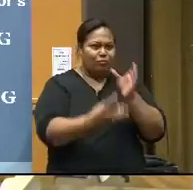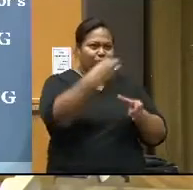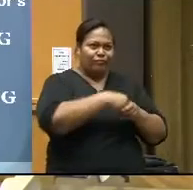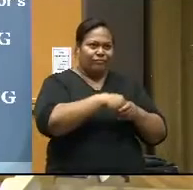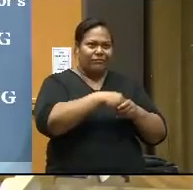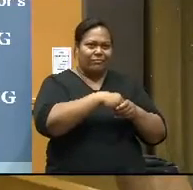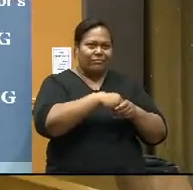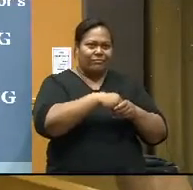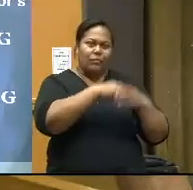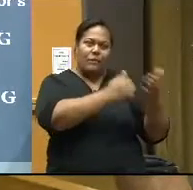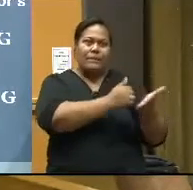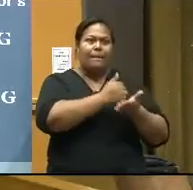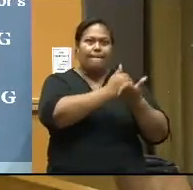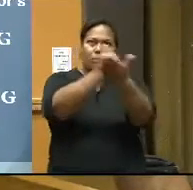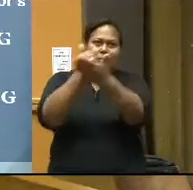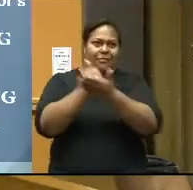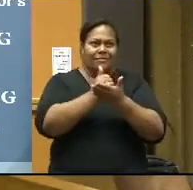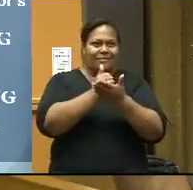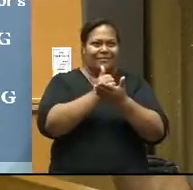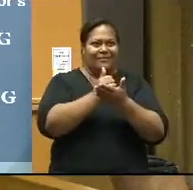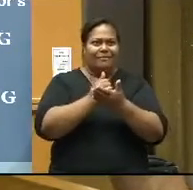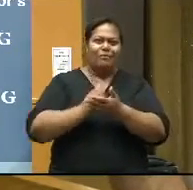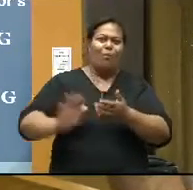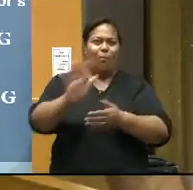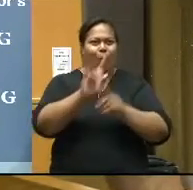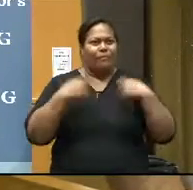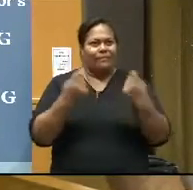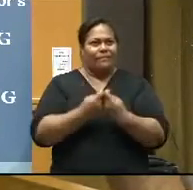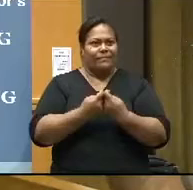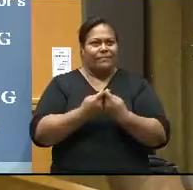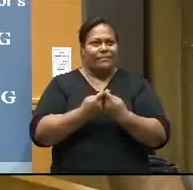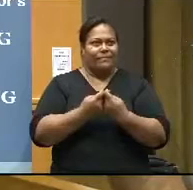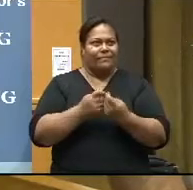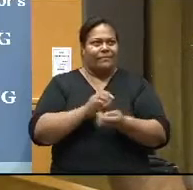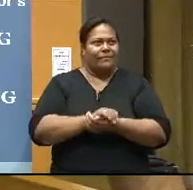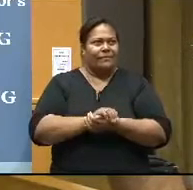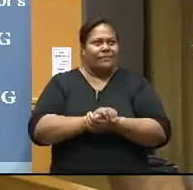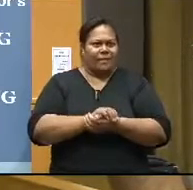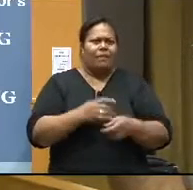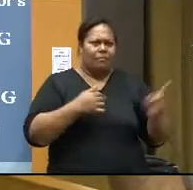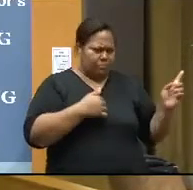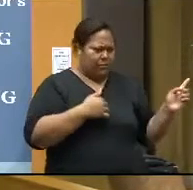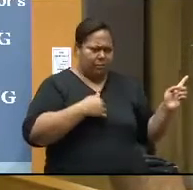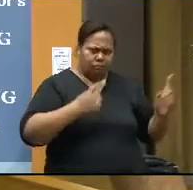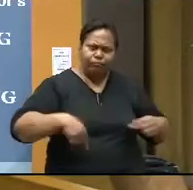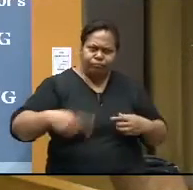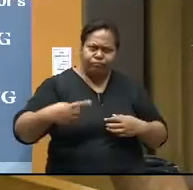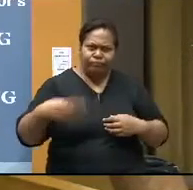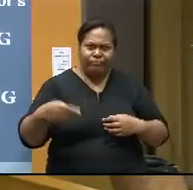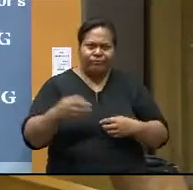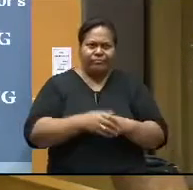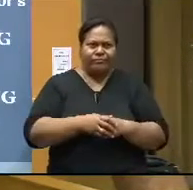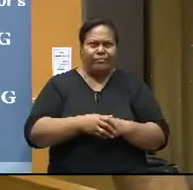supported from the entire team. And I maintained that because except for 2